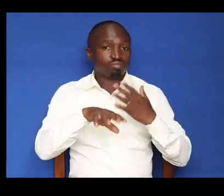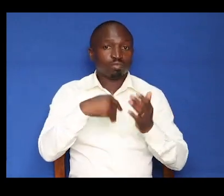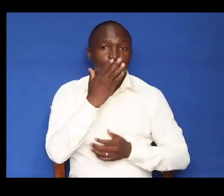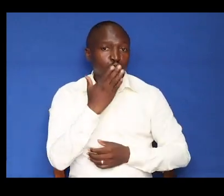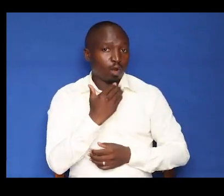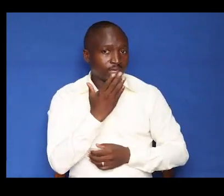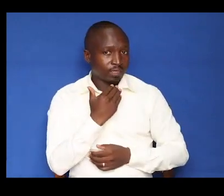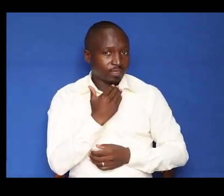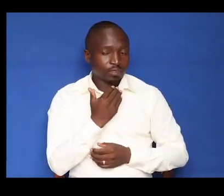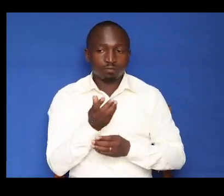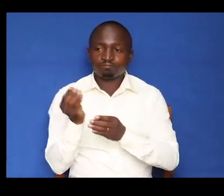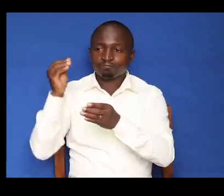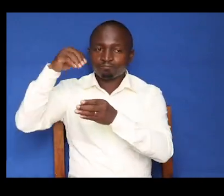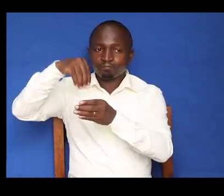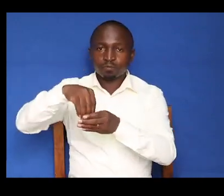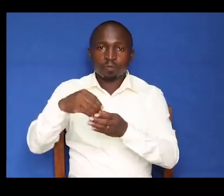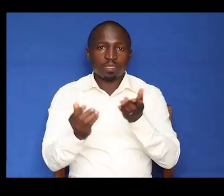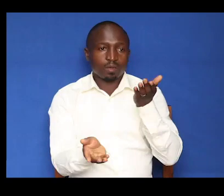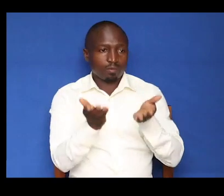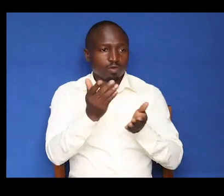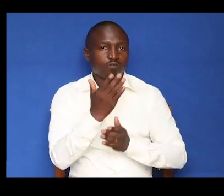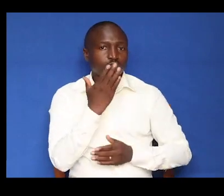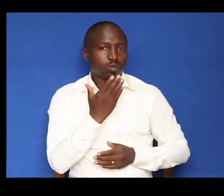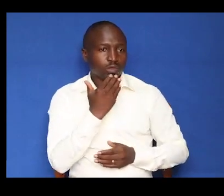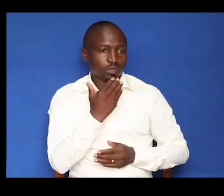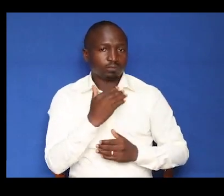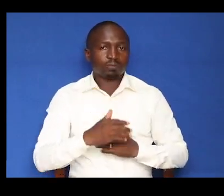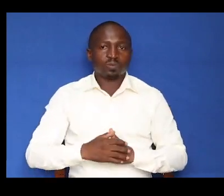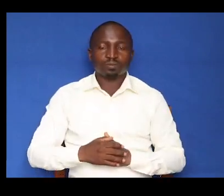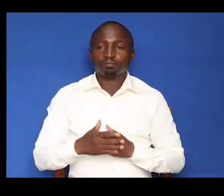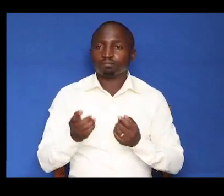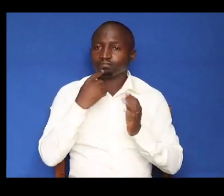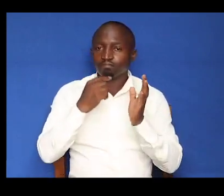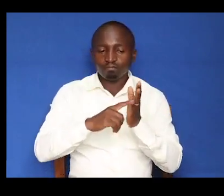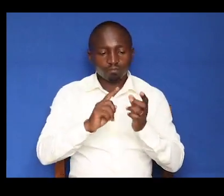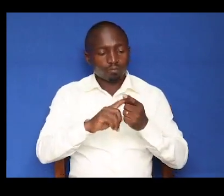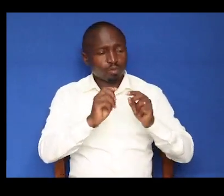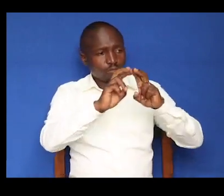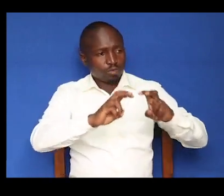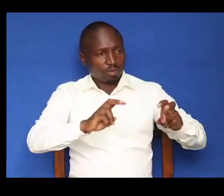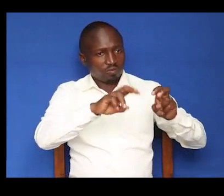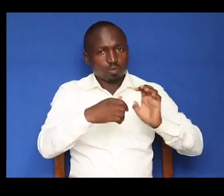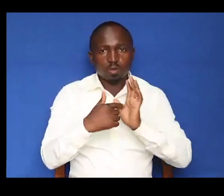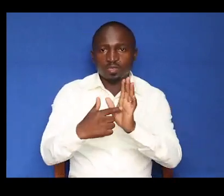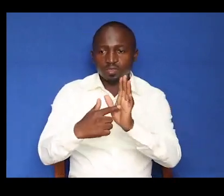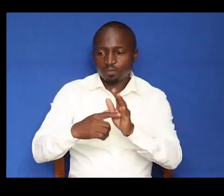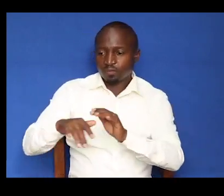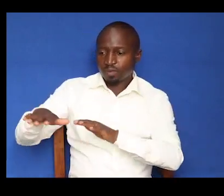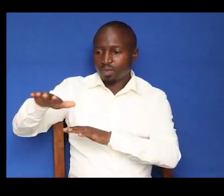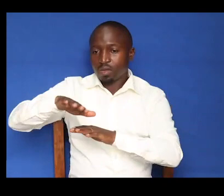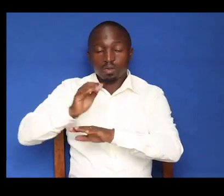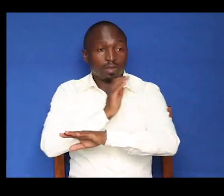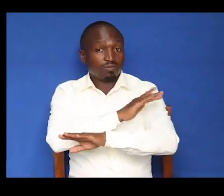phenomena add degree of salinity. Research is show sea